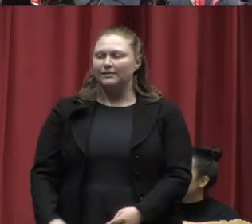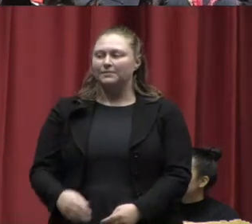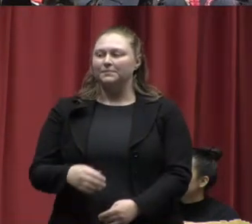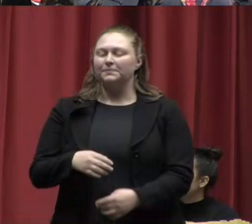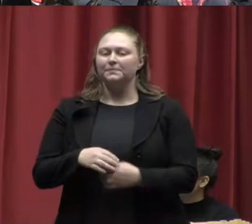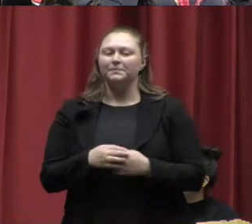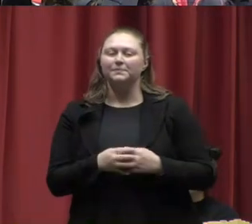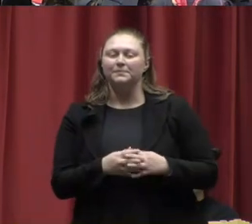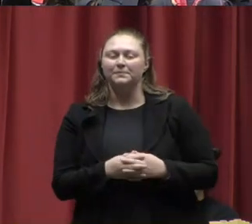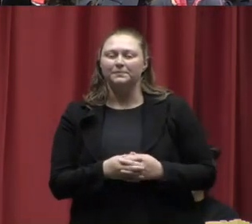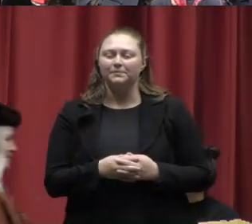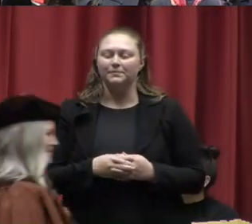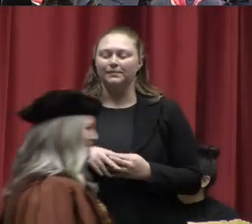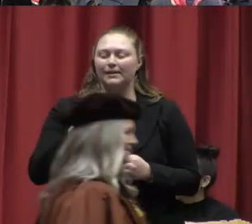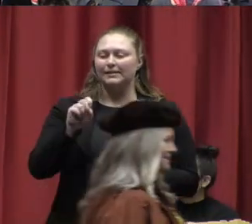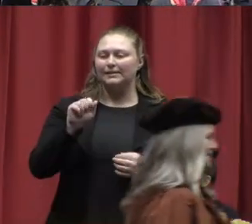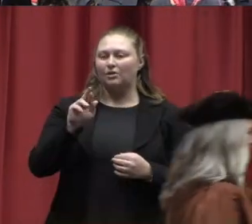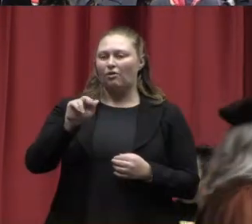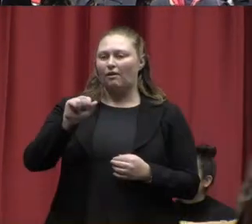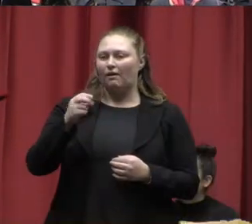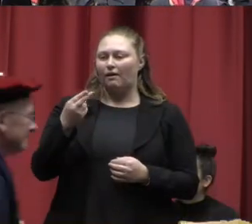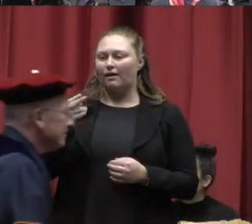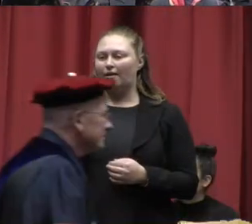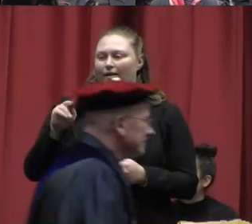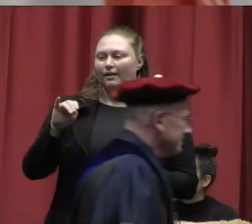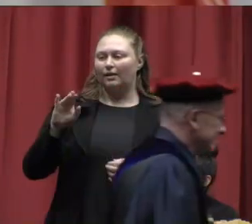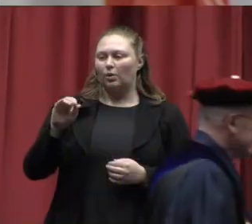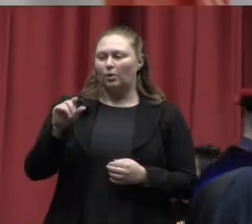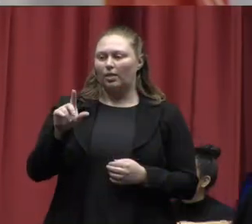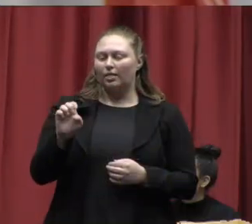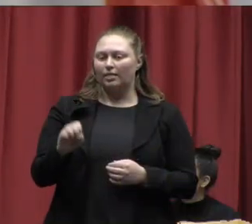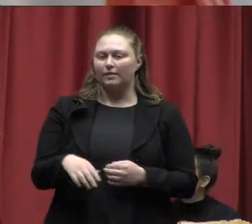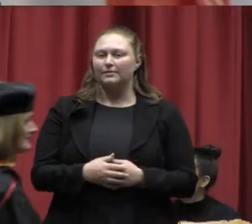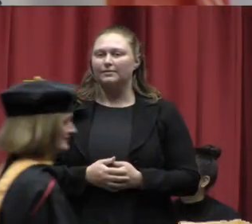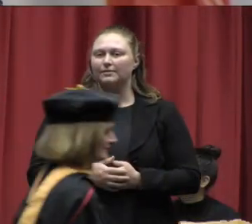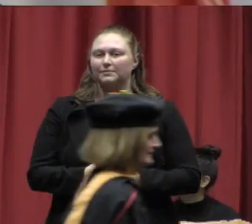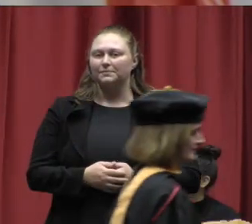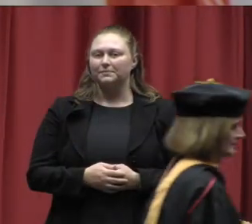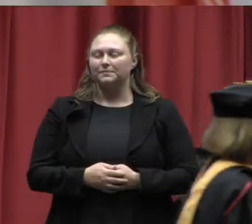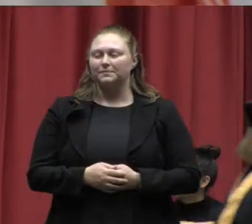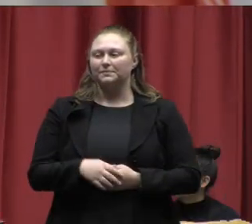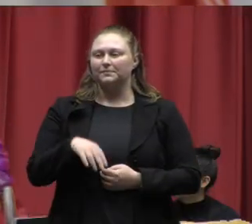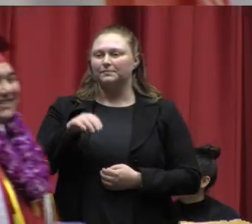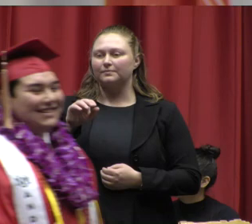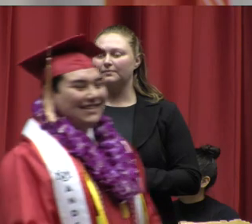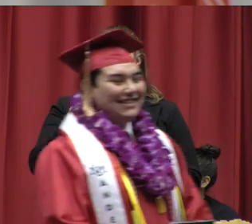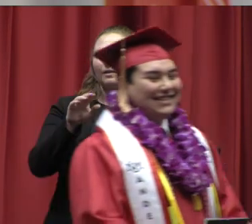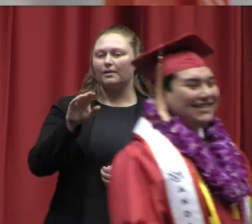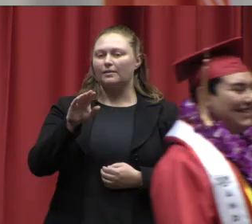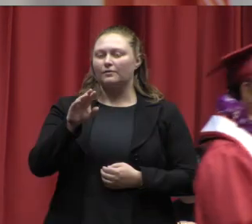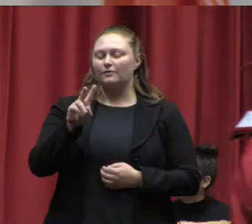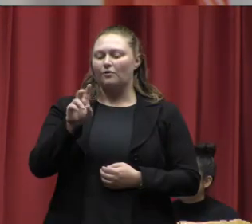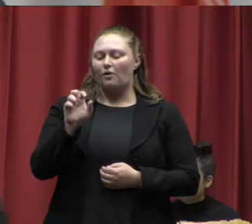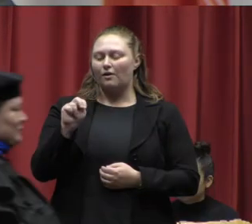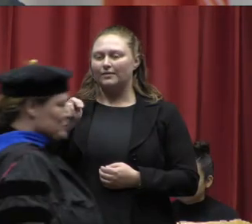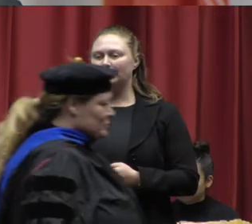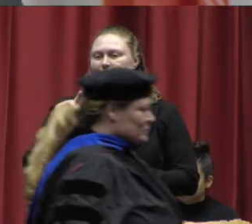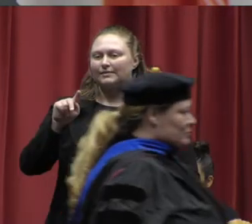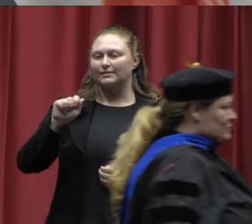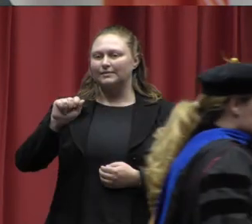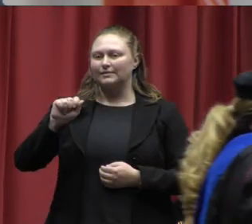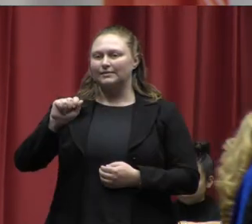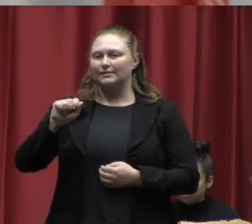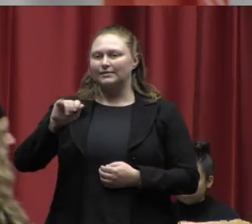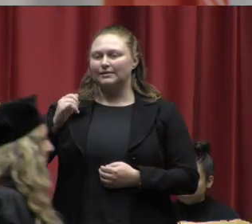Knight, Sarah McCoy, Bob Tepper, Craig White,